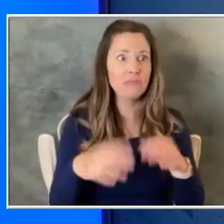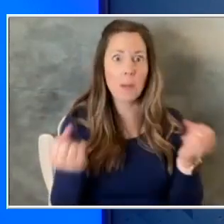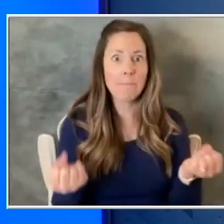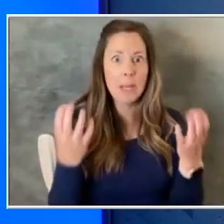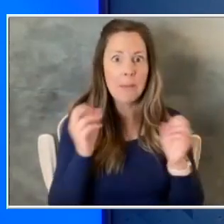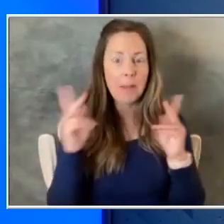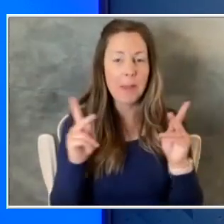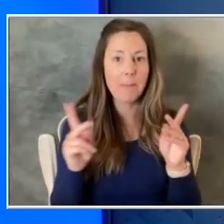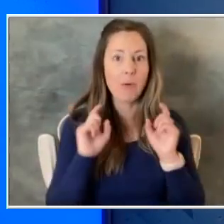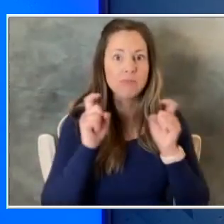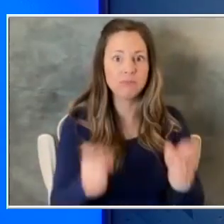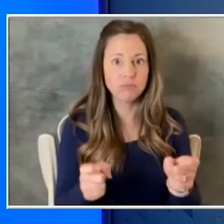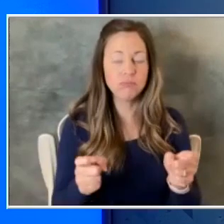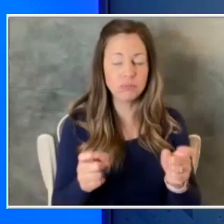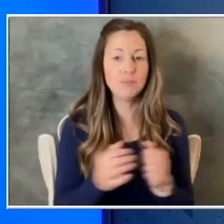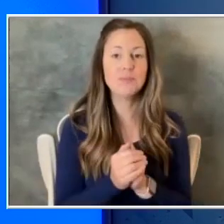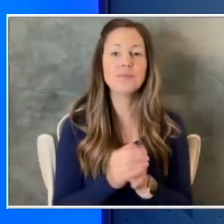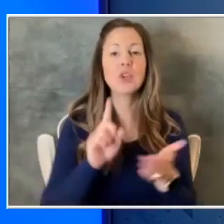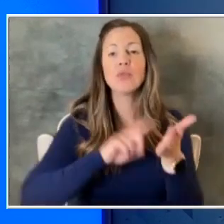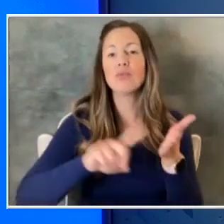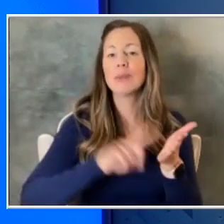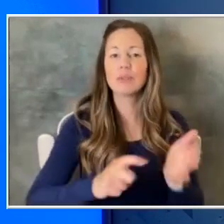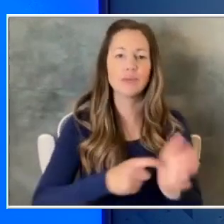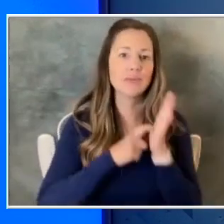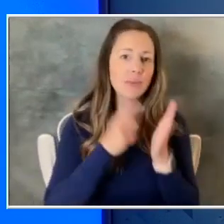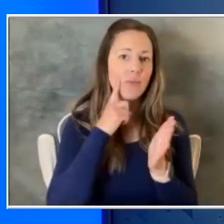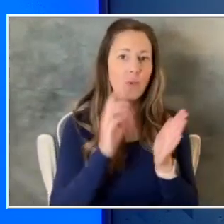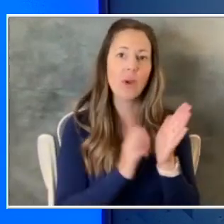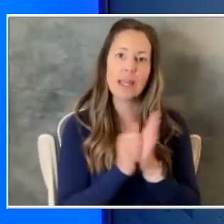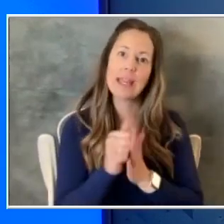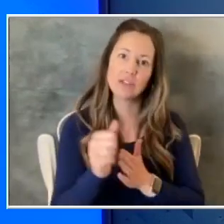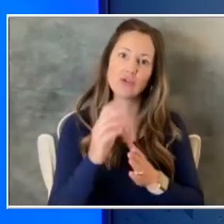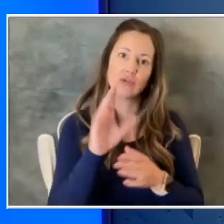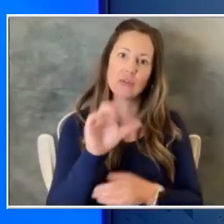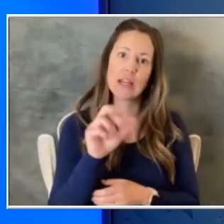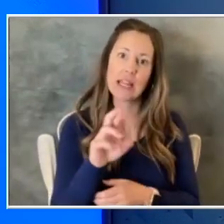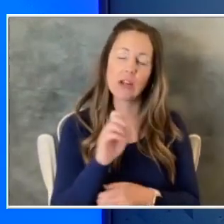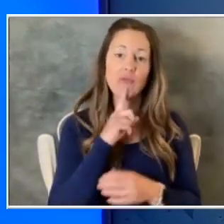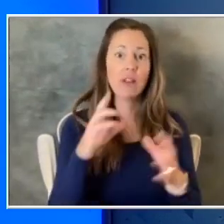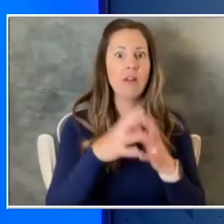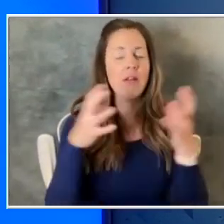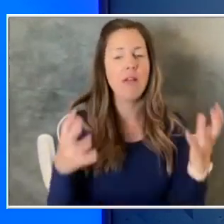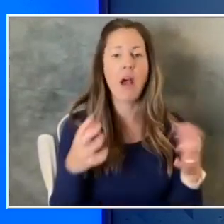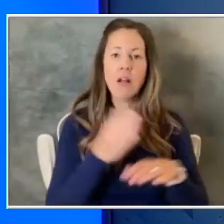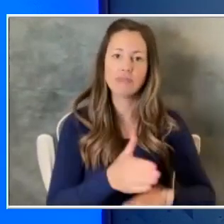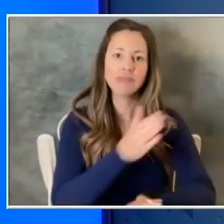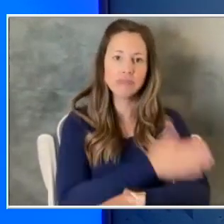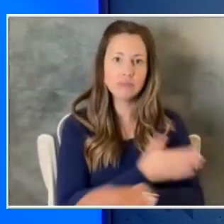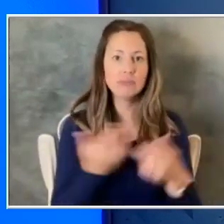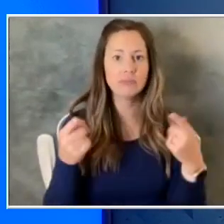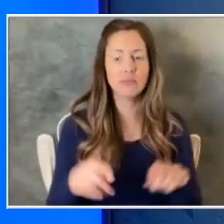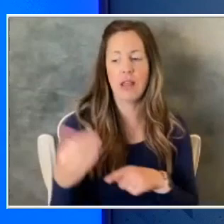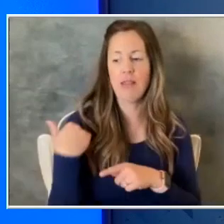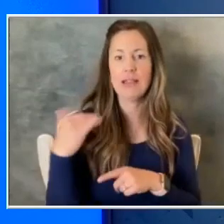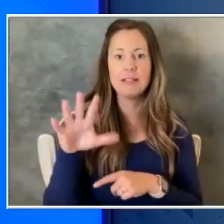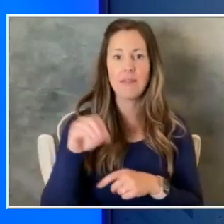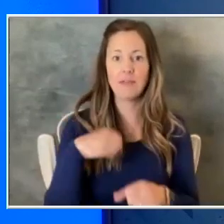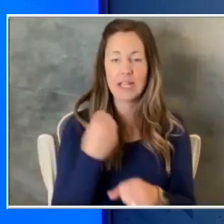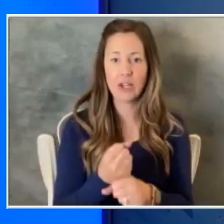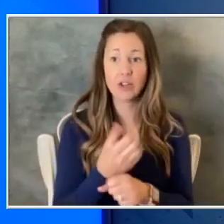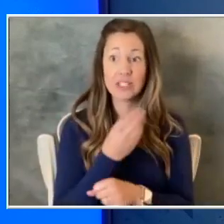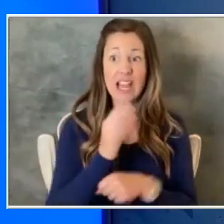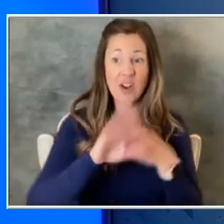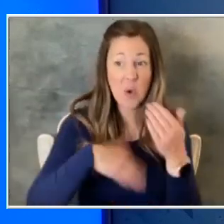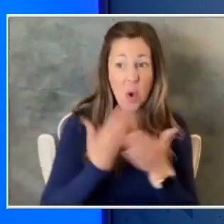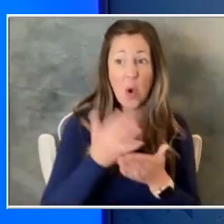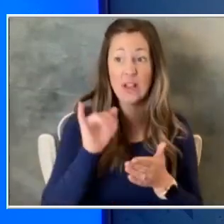research is essential for cancer care. We've made a lot of progress over the last 50 years, and every bit of that